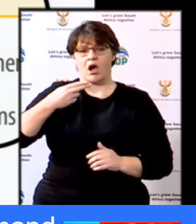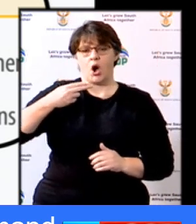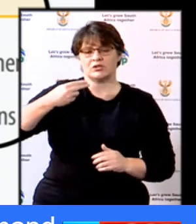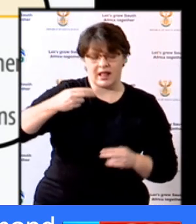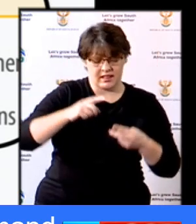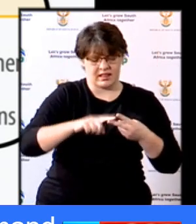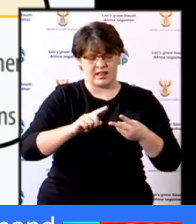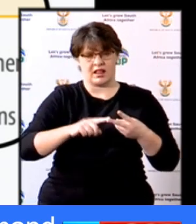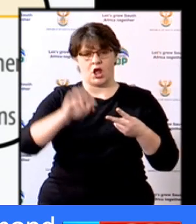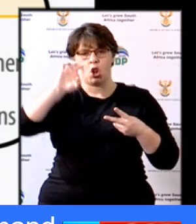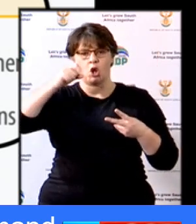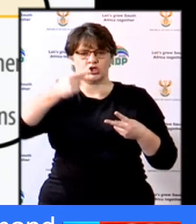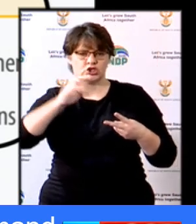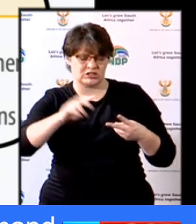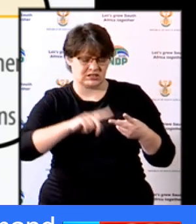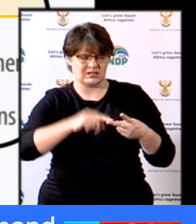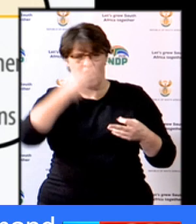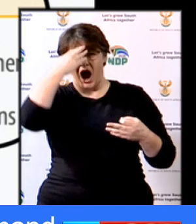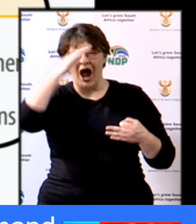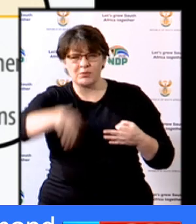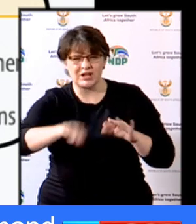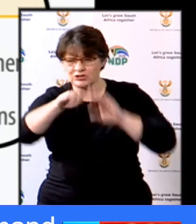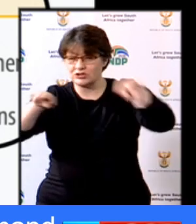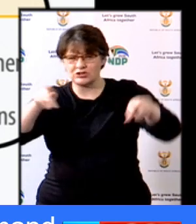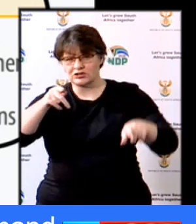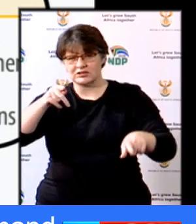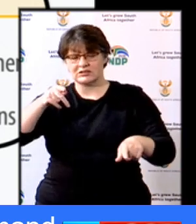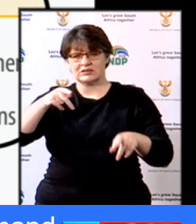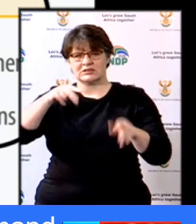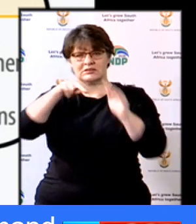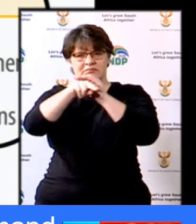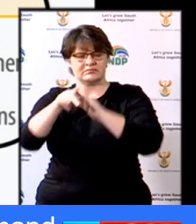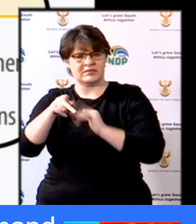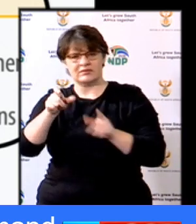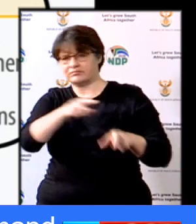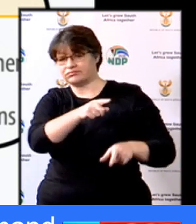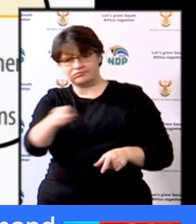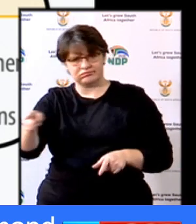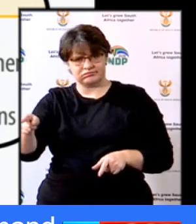lodges, and basically all accommodation facilities